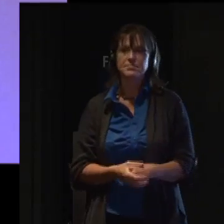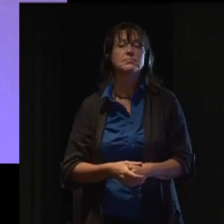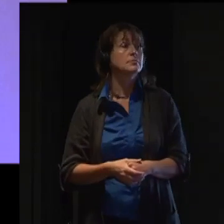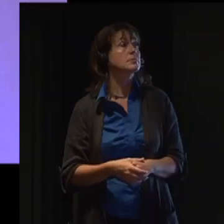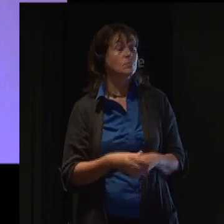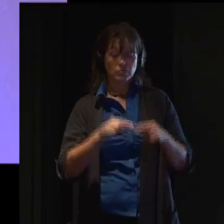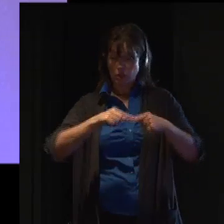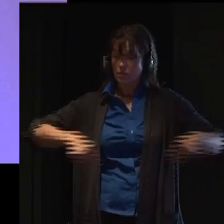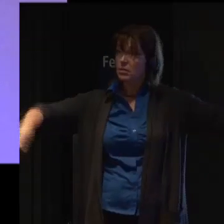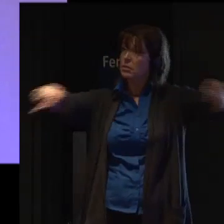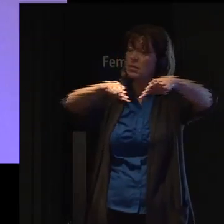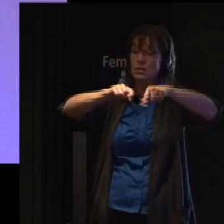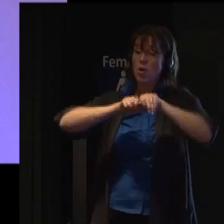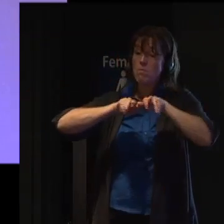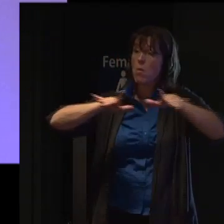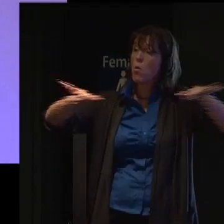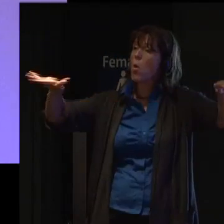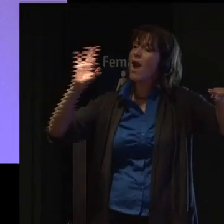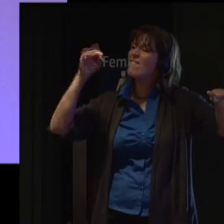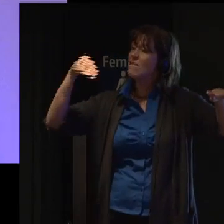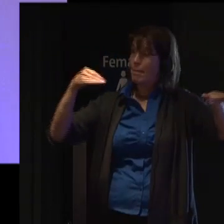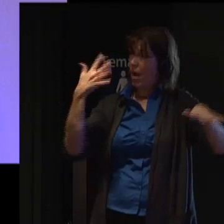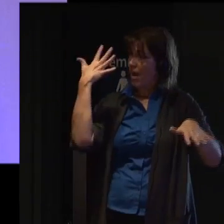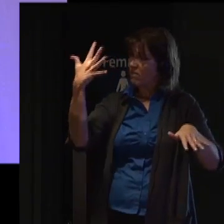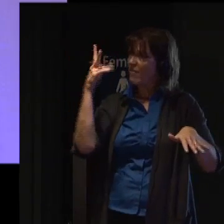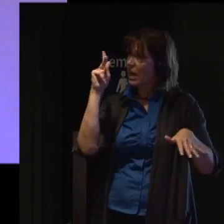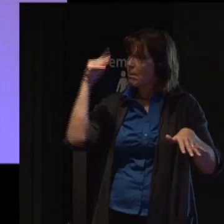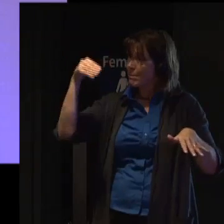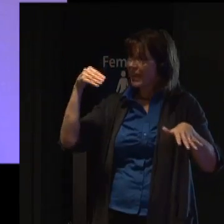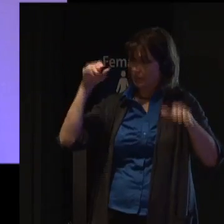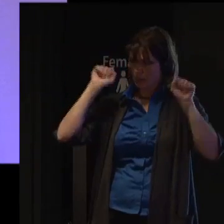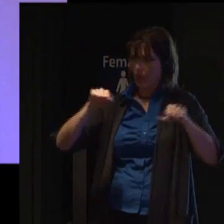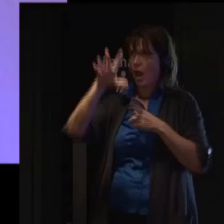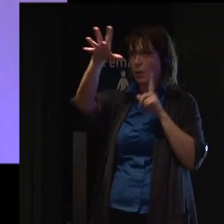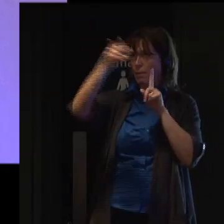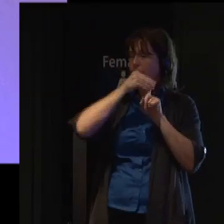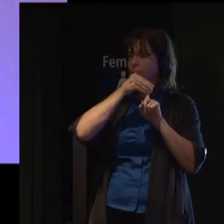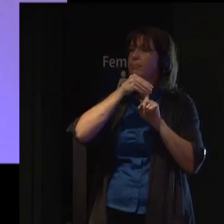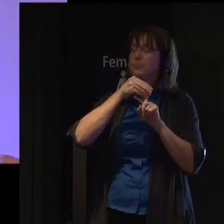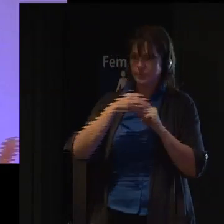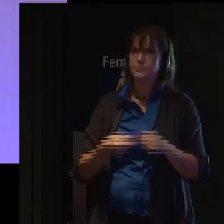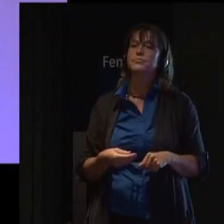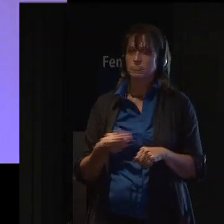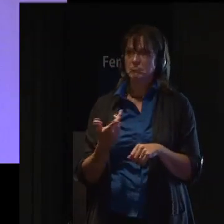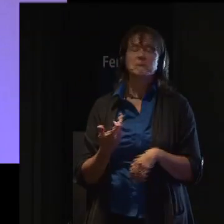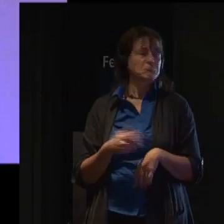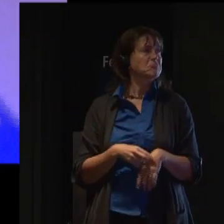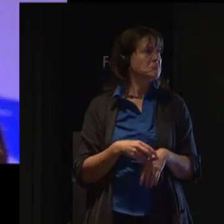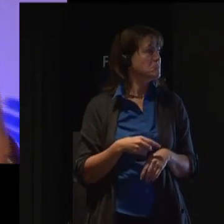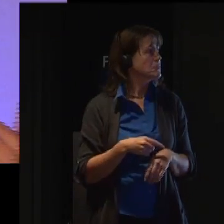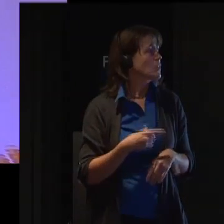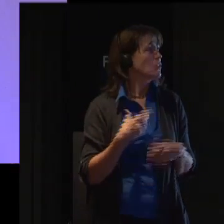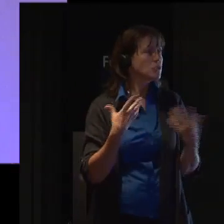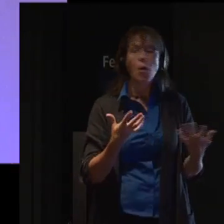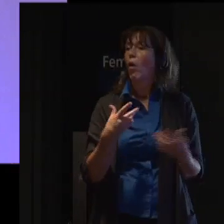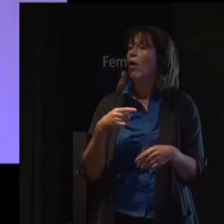around the stadium, which means we have a perfect service to all supporters if they join the stadium, about traffic, about how to use the entrances, about